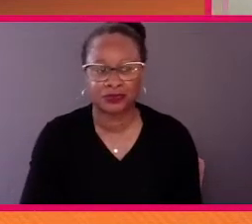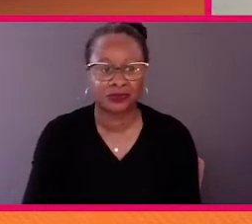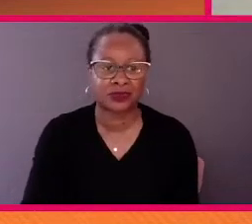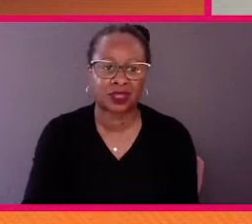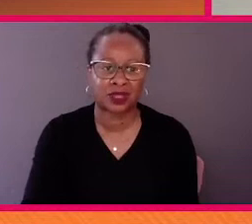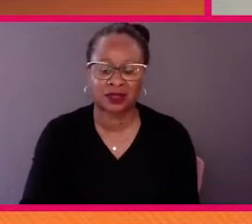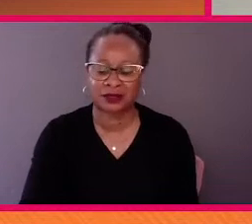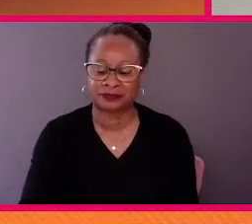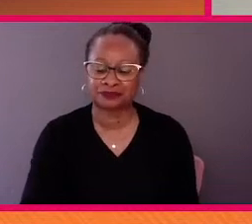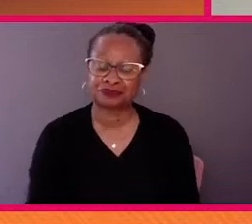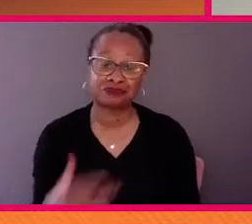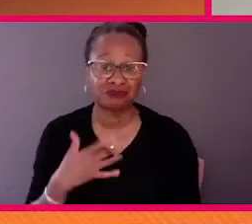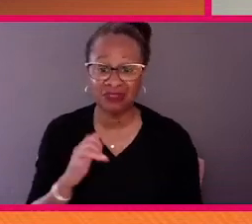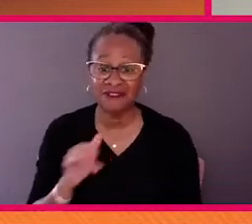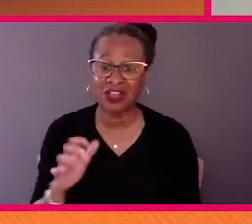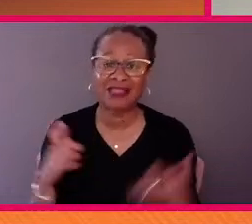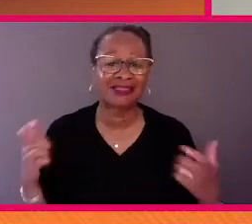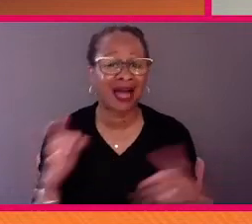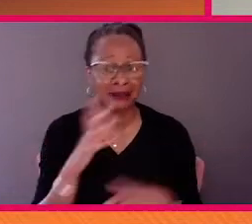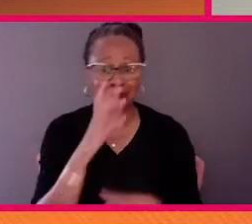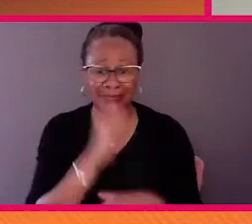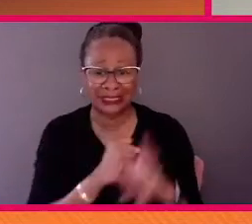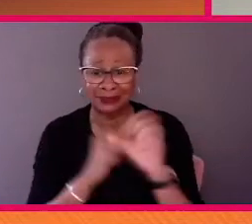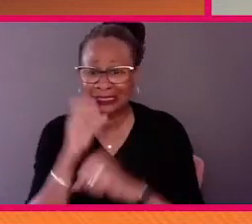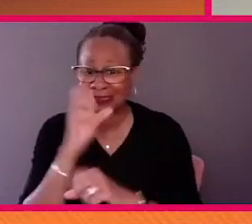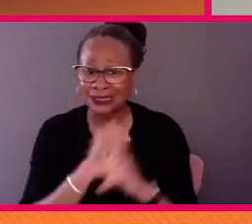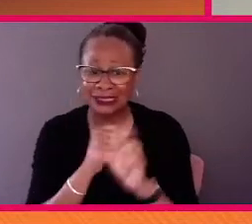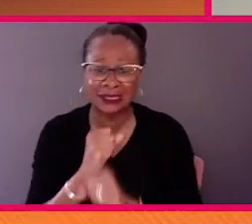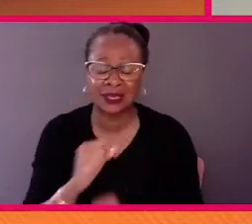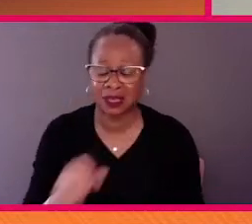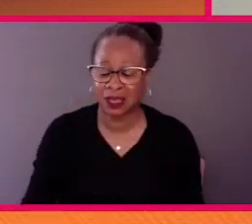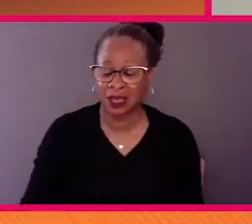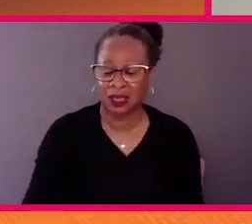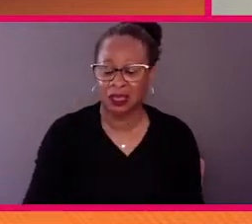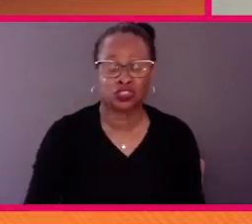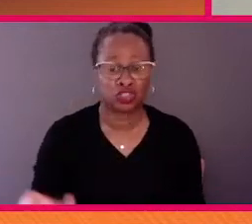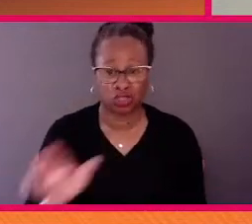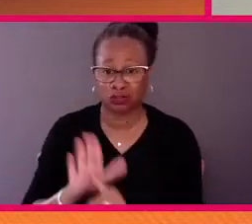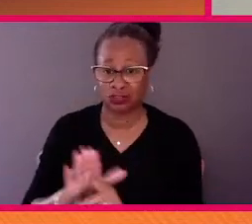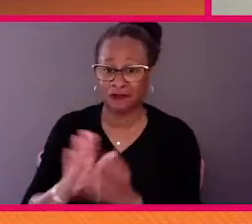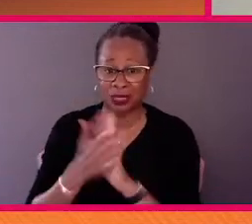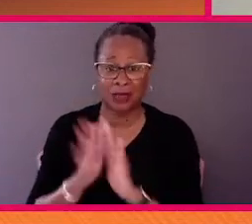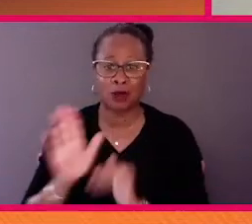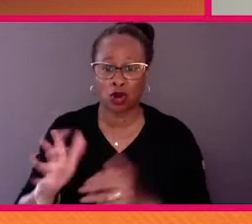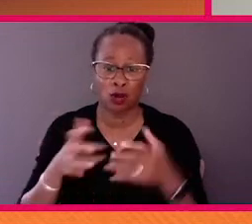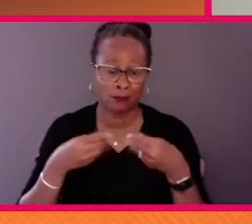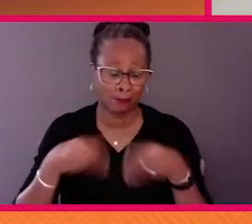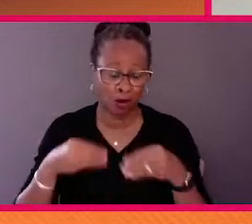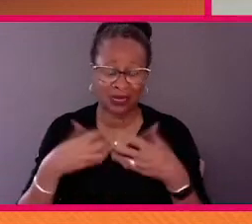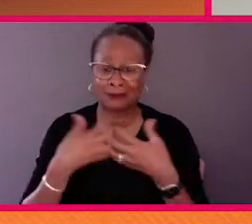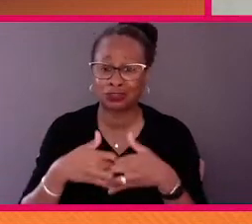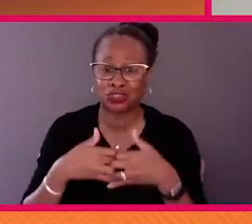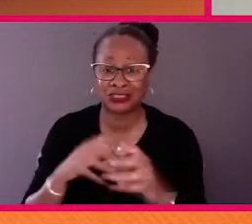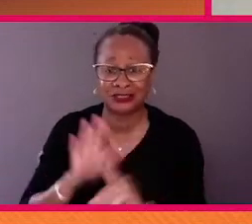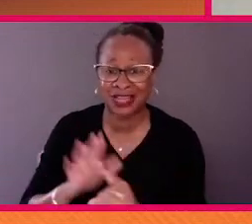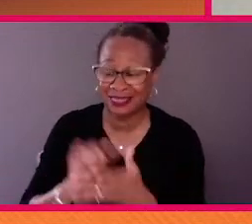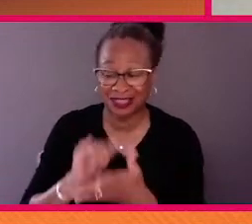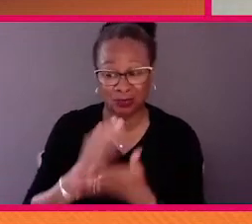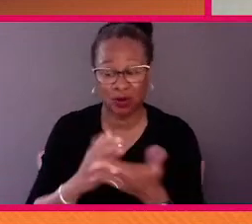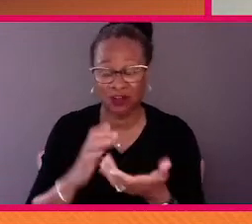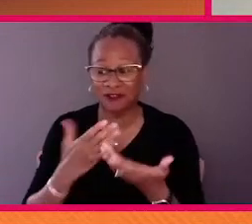was missing. She was her own marketing machine. That was part of how she got to where she was in terms of